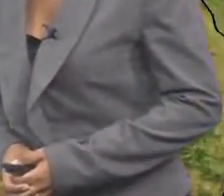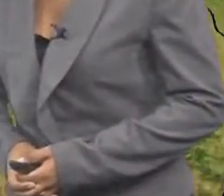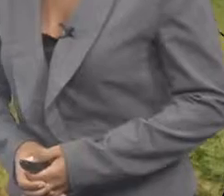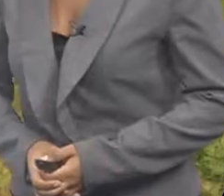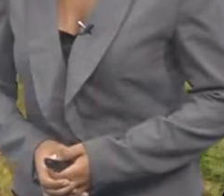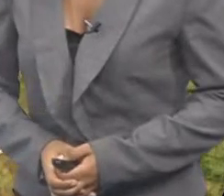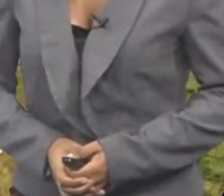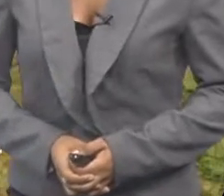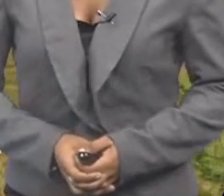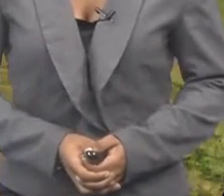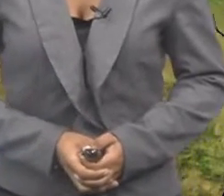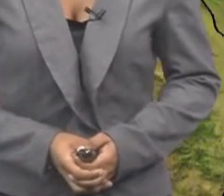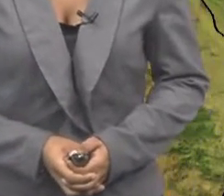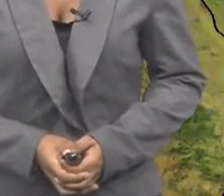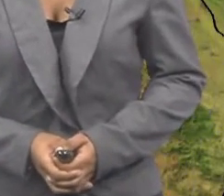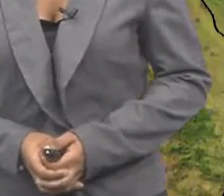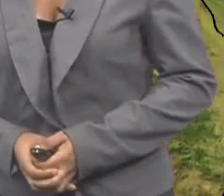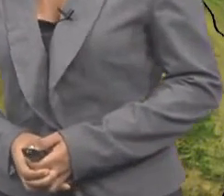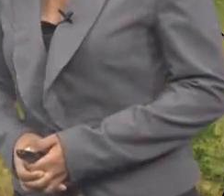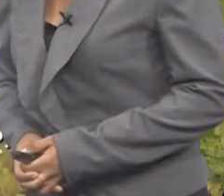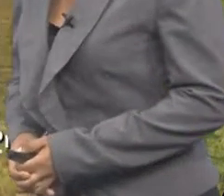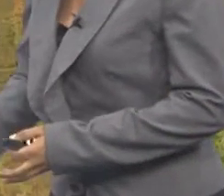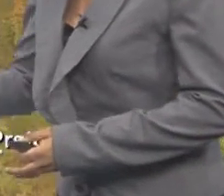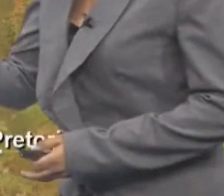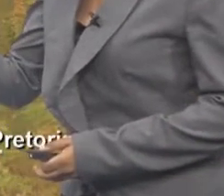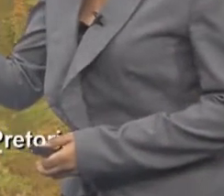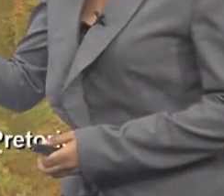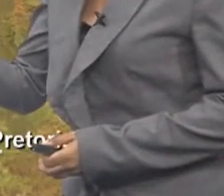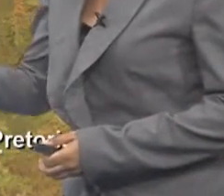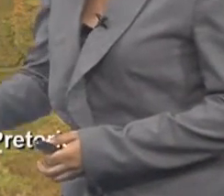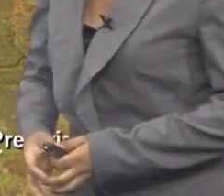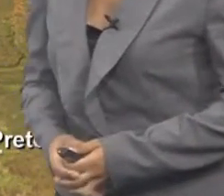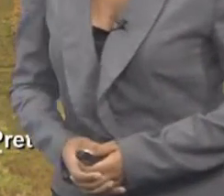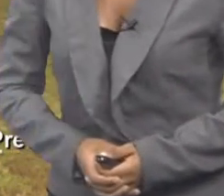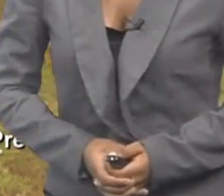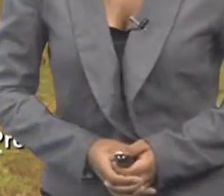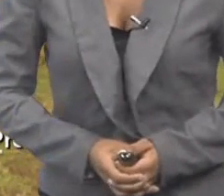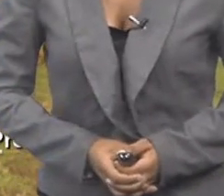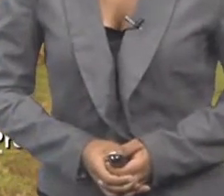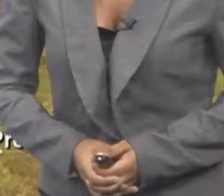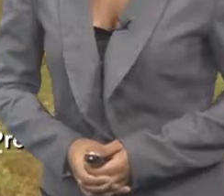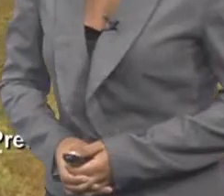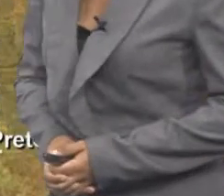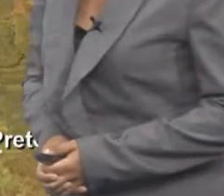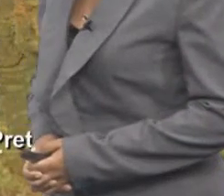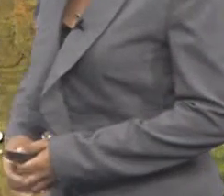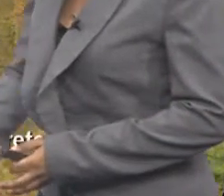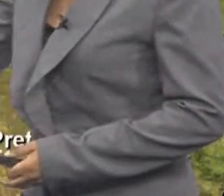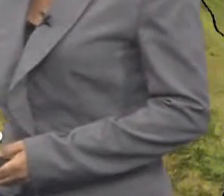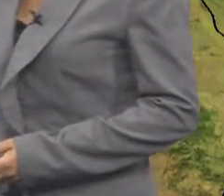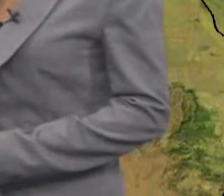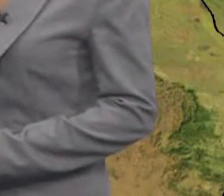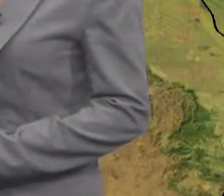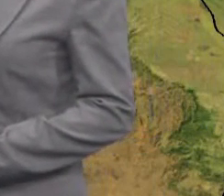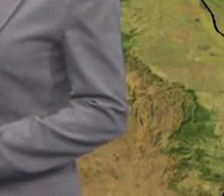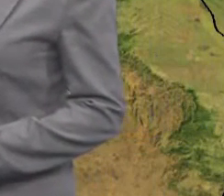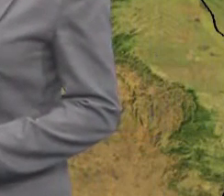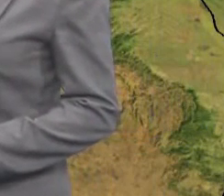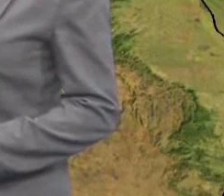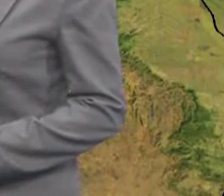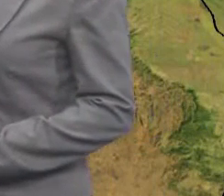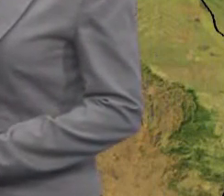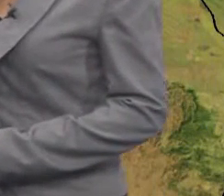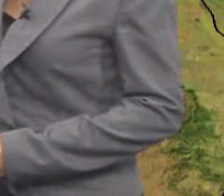Tomorrow on Tuesday, cloudy conditions are expected countrywide with scattered thunder showers over